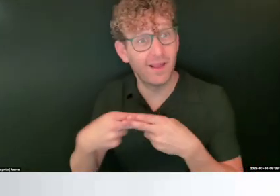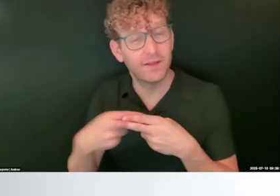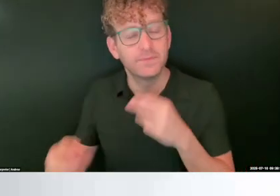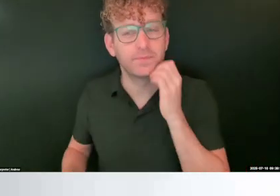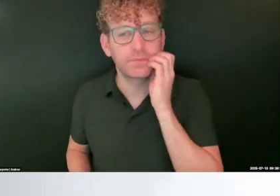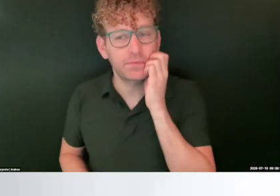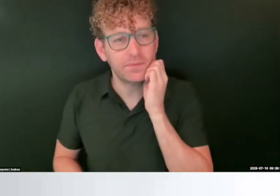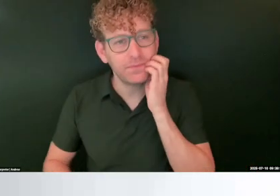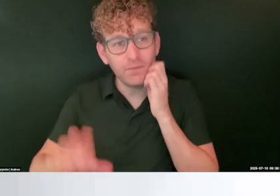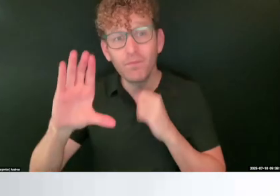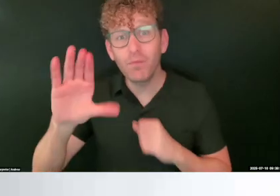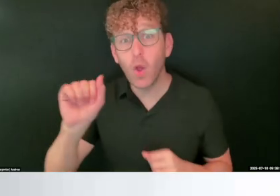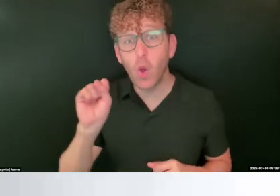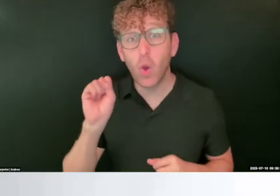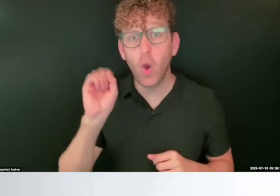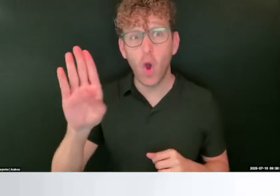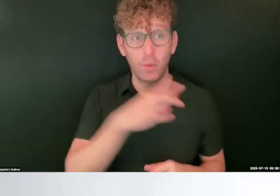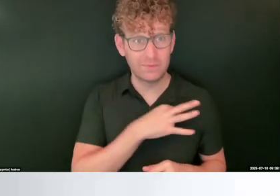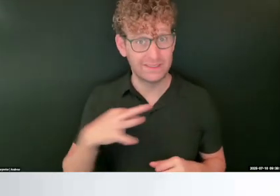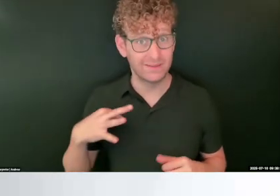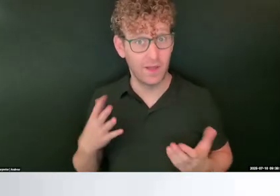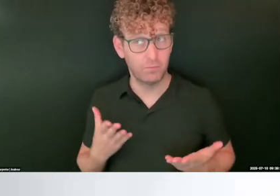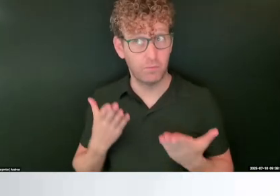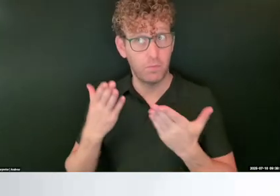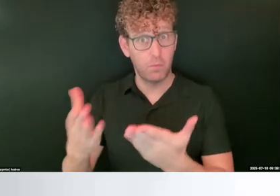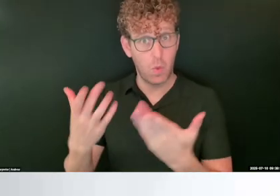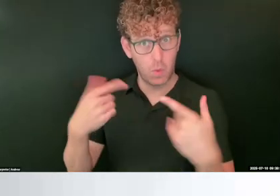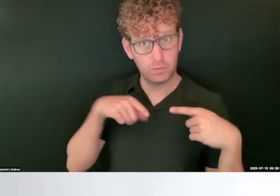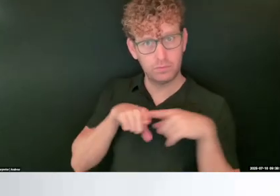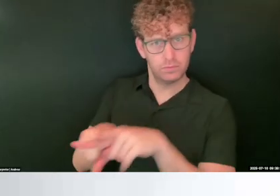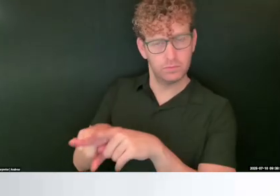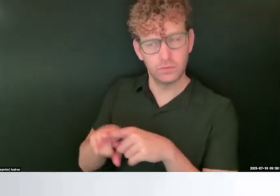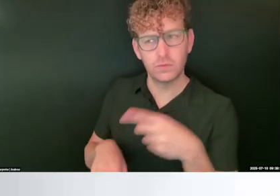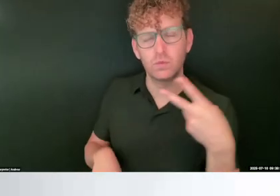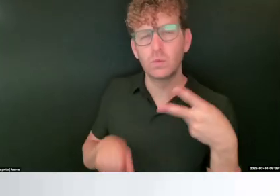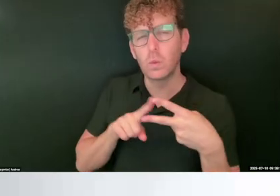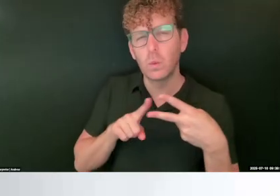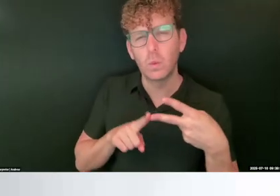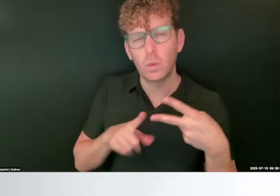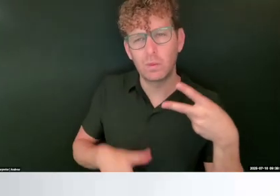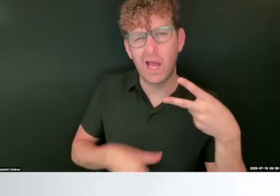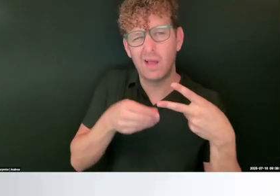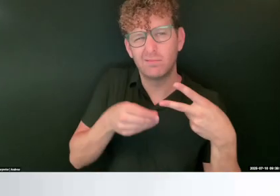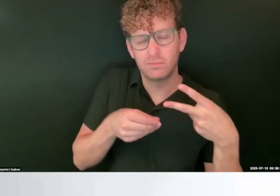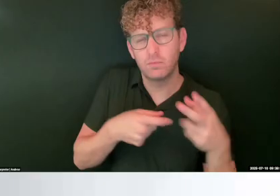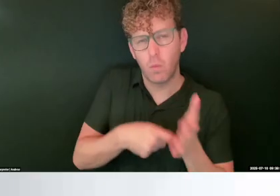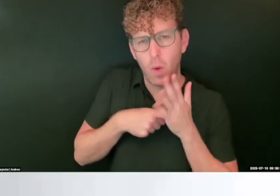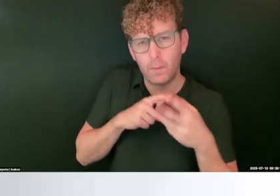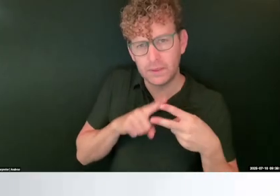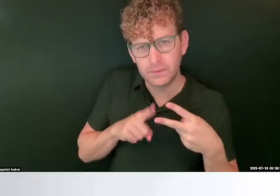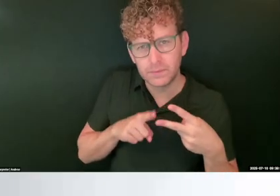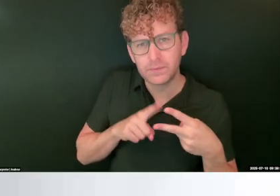Next slide, thank you. CARB staff proposed alignment that addresses 2 additional eligibility